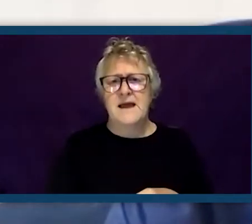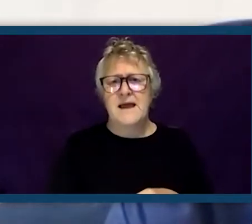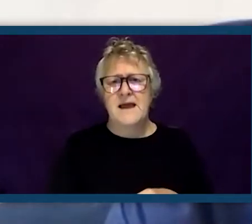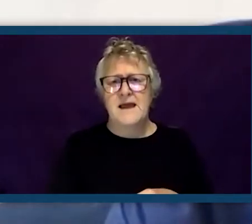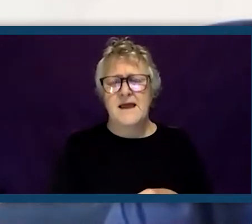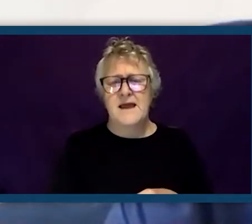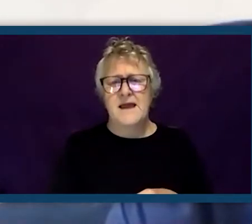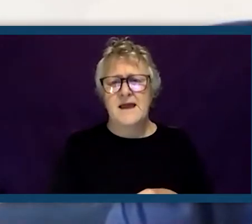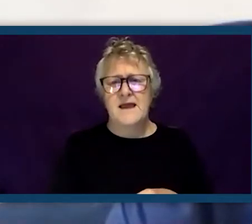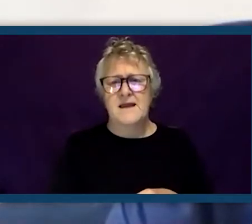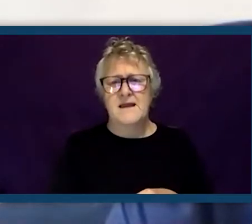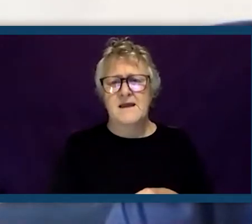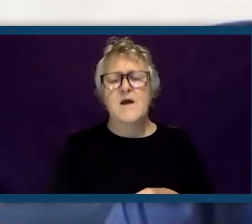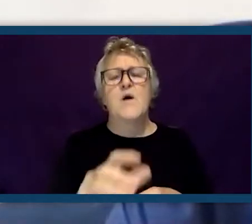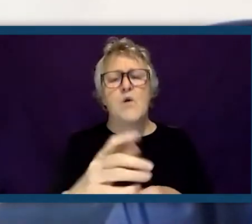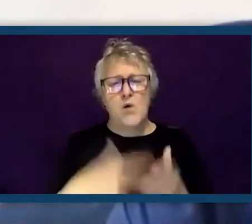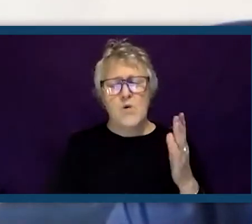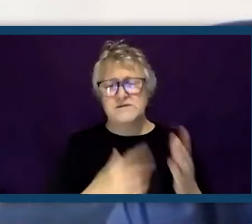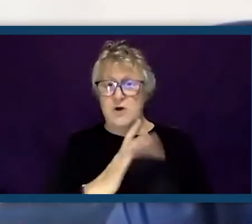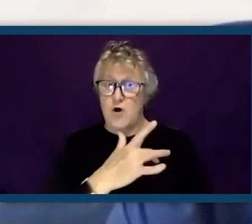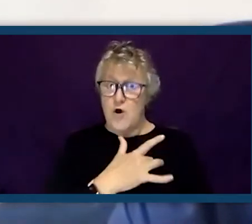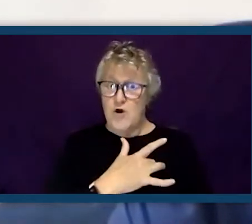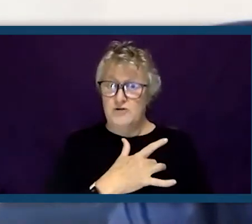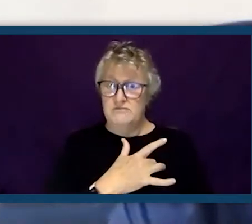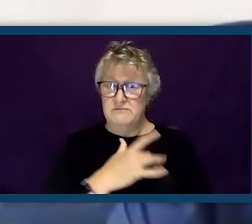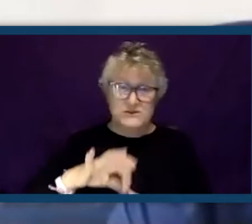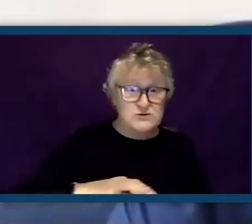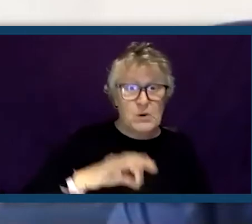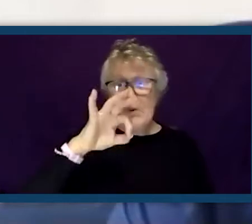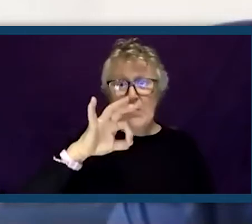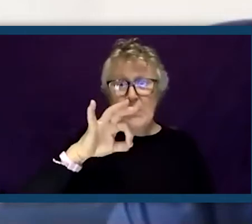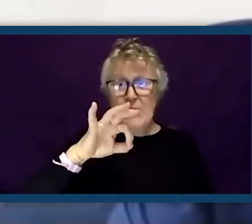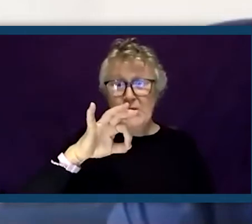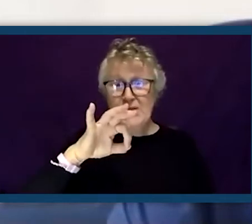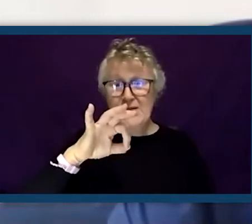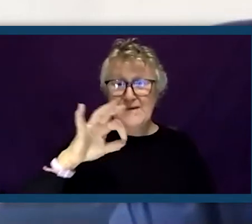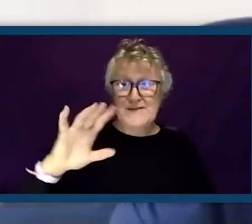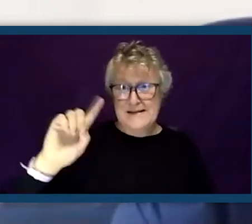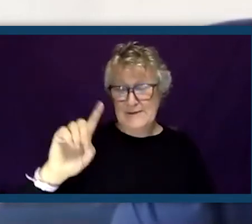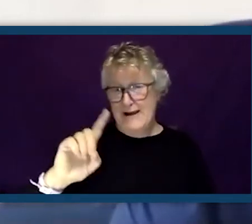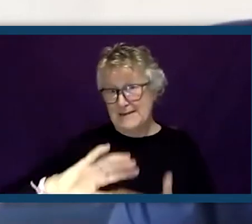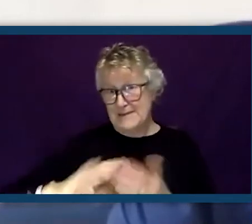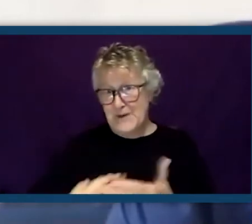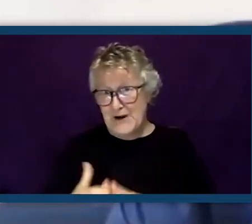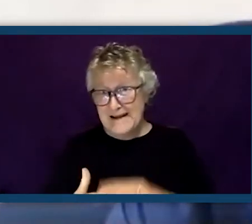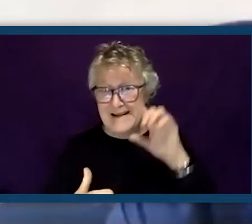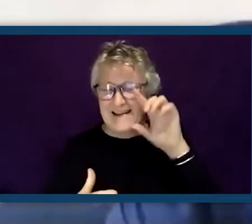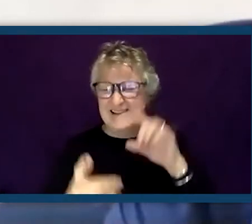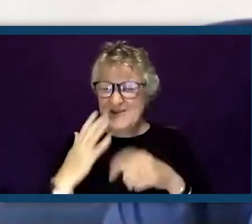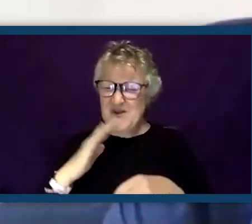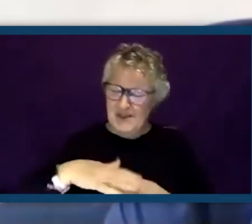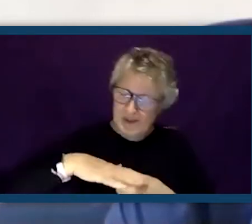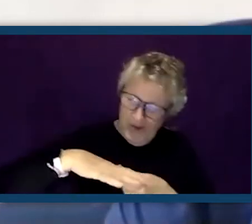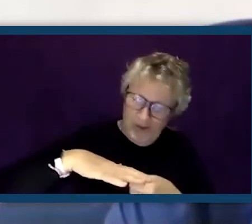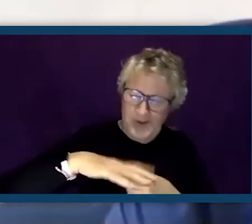of the Democratic Party. It's UDCs, United Democratic Campaigns, and those local club campaigns that